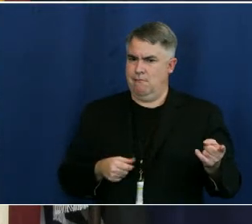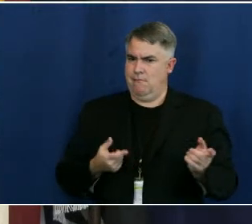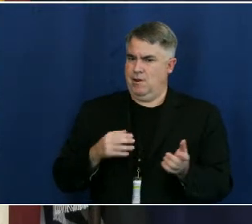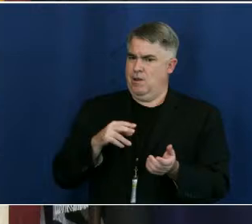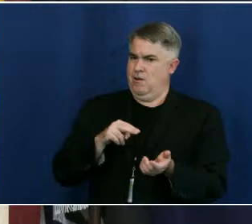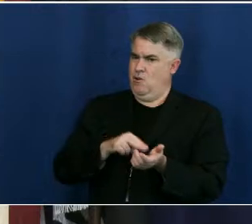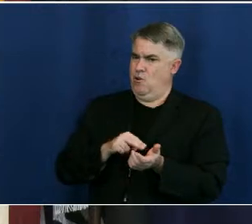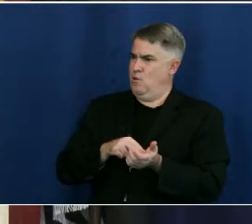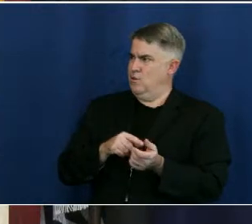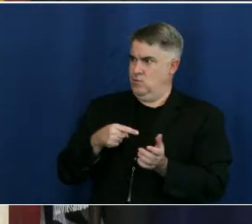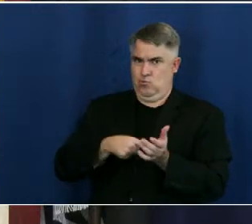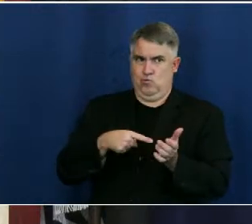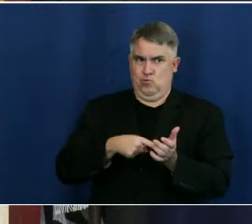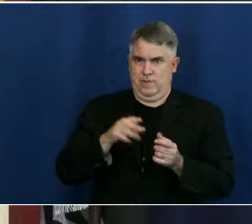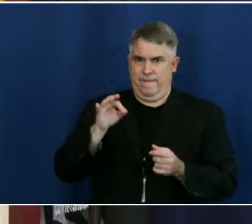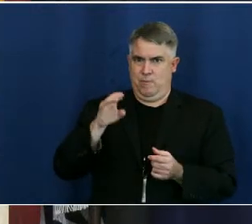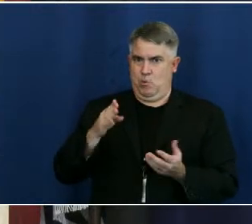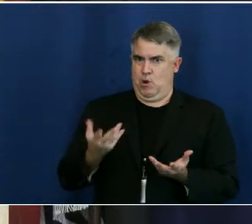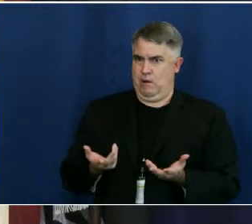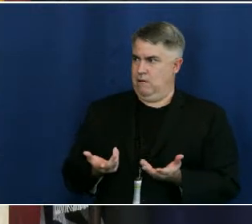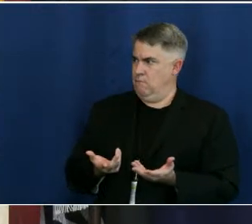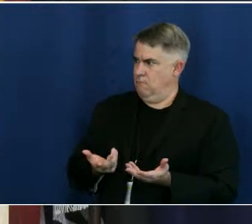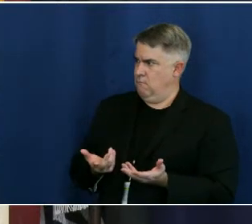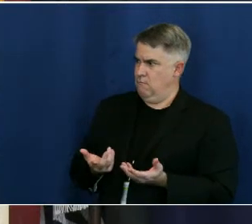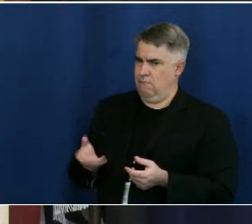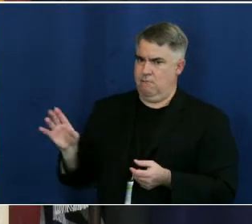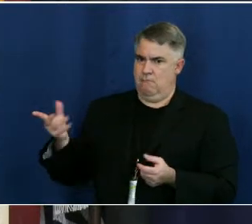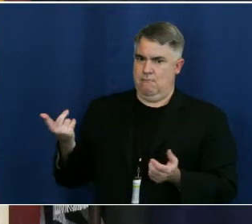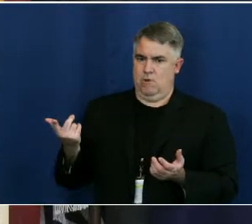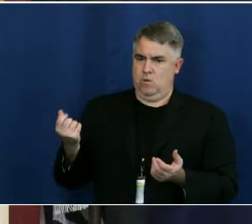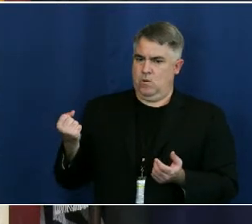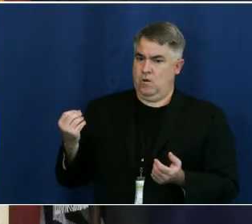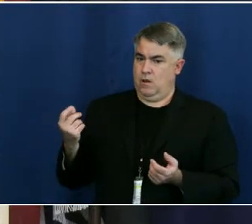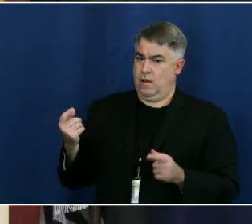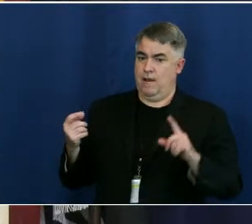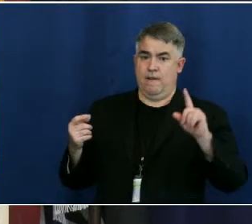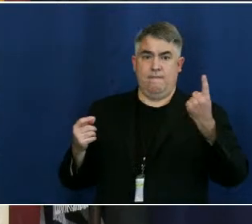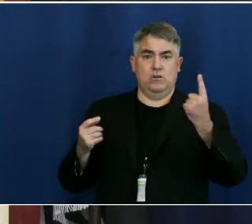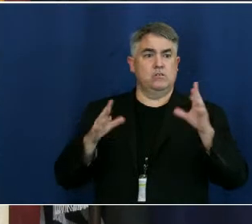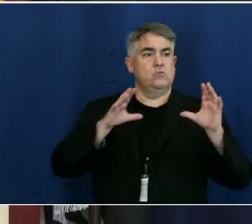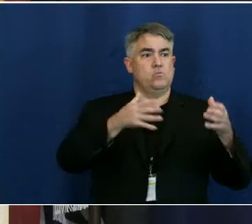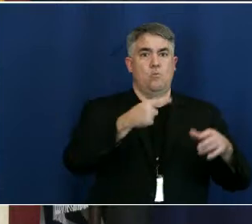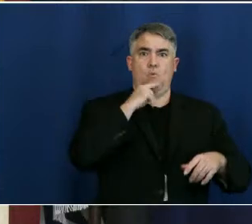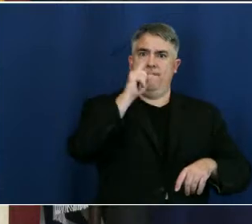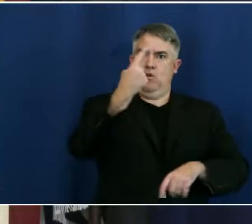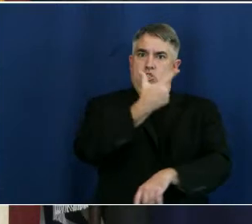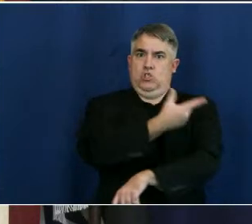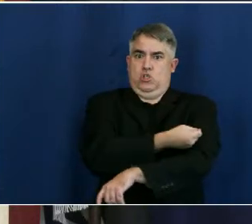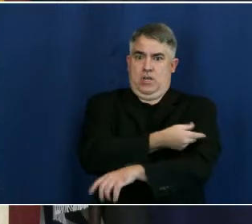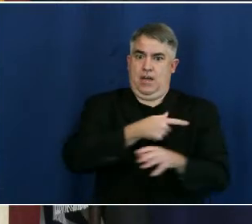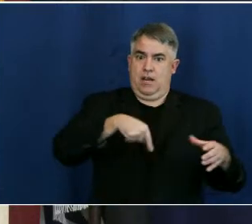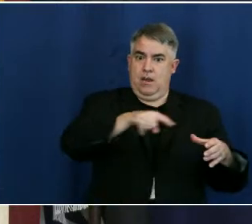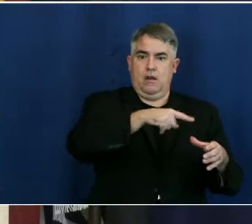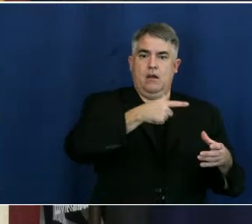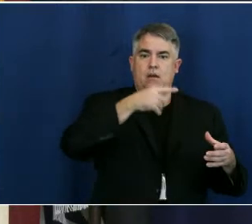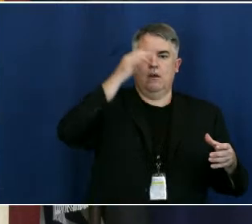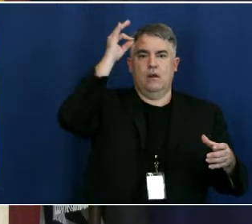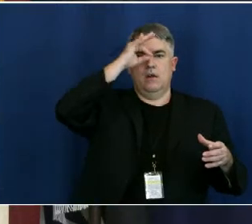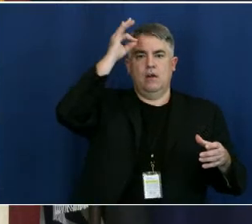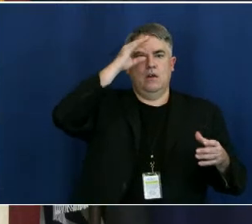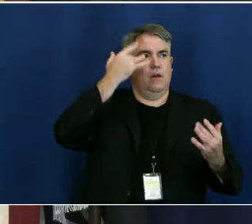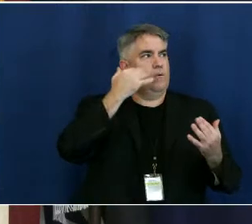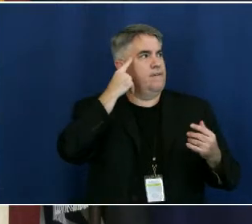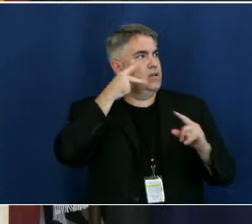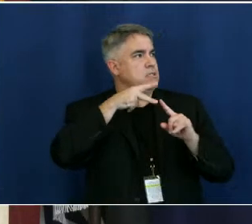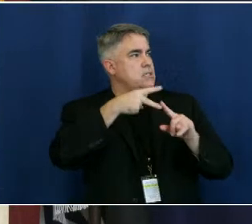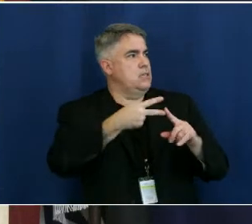supply constrained situation right now where you don't know how many doses you're going to get on a given week or a given day. So in